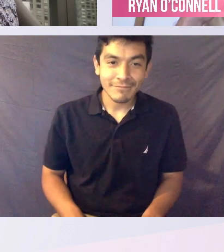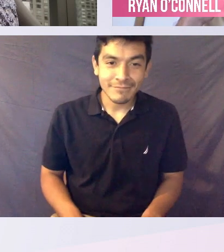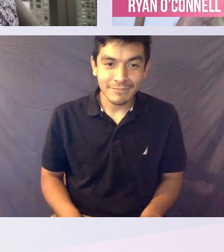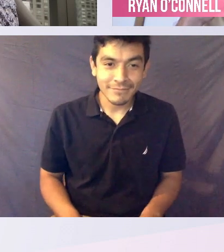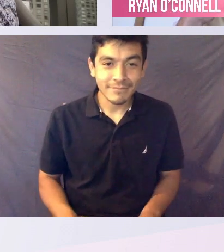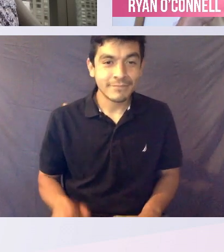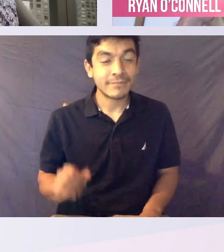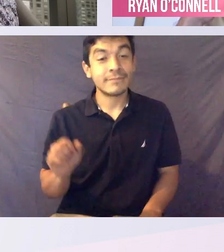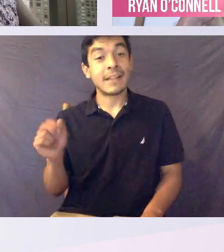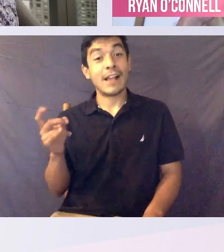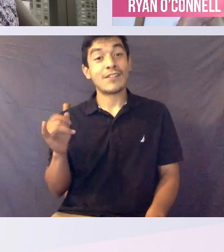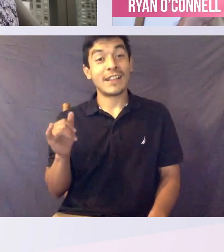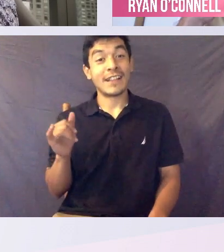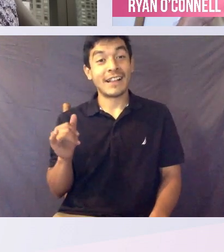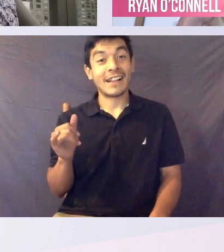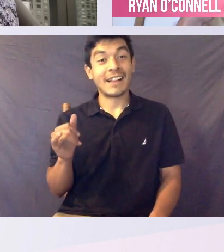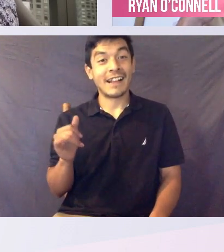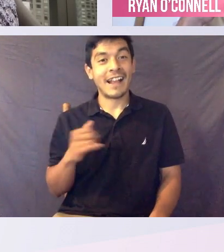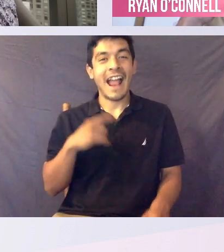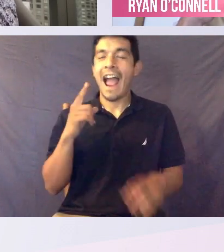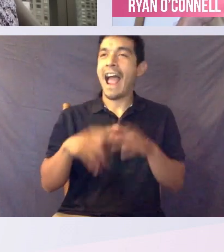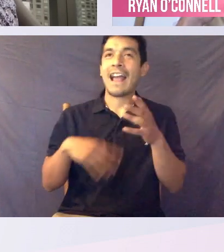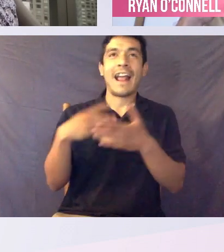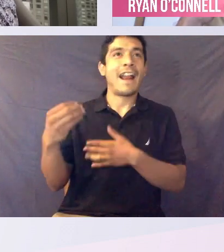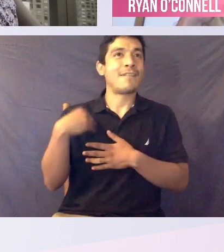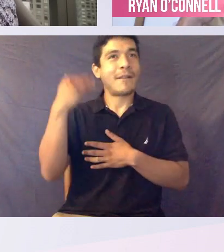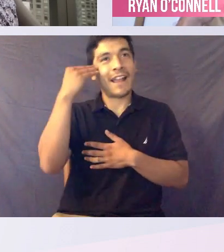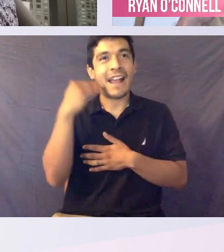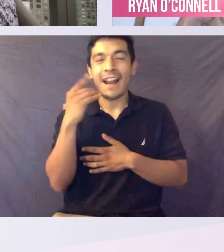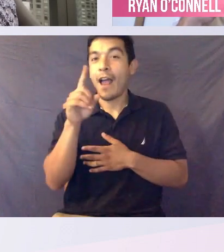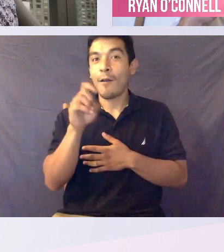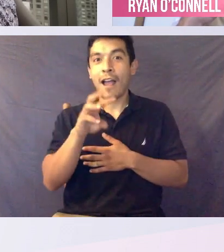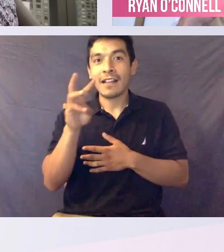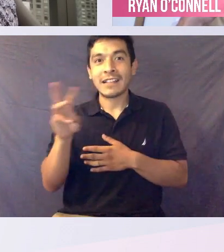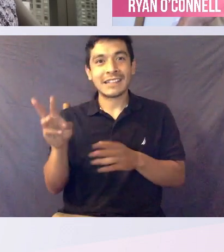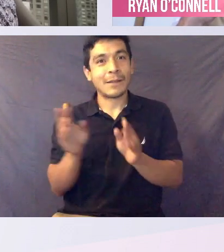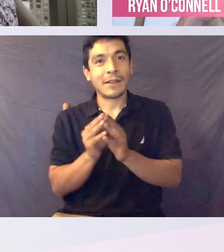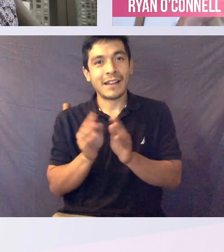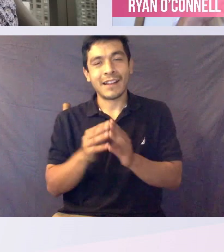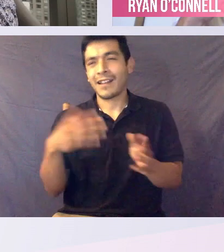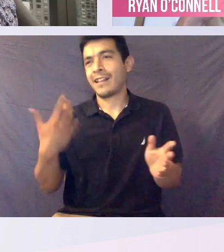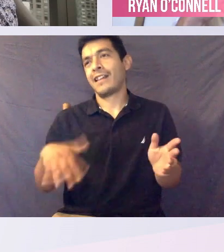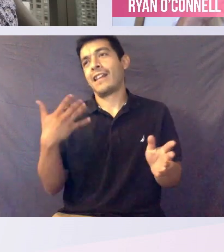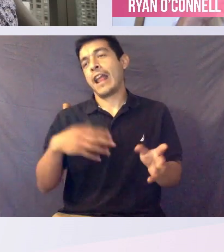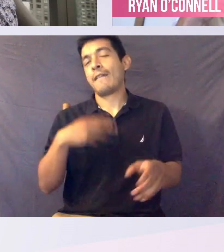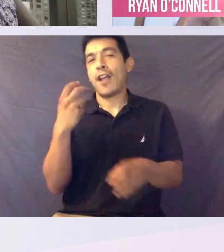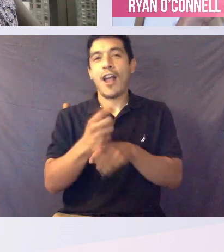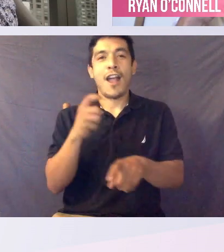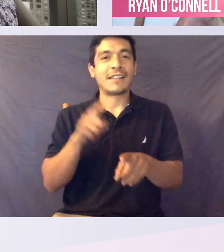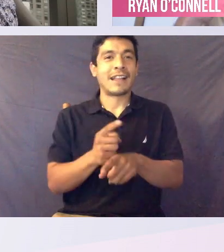Well, I can't get out of my head 166 meetings right now. I'm sorry. I'm having a hard time pivoting from that, because